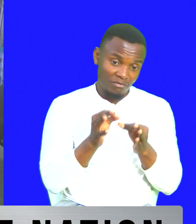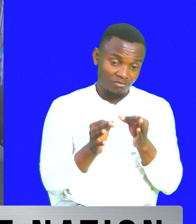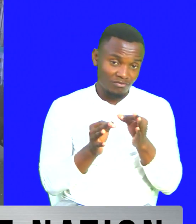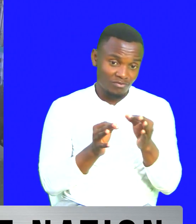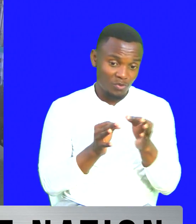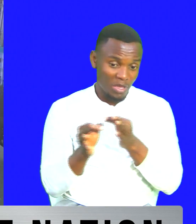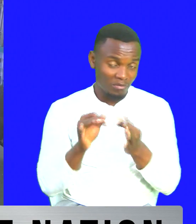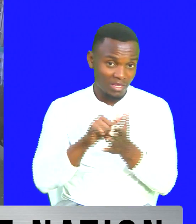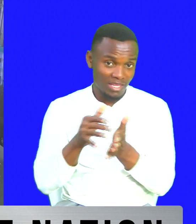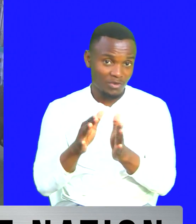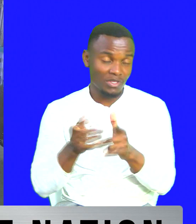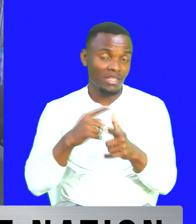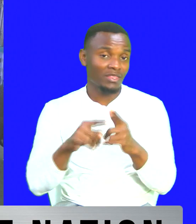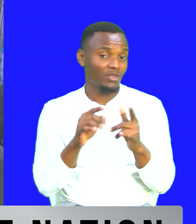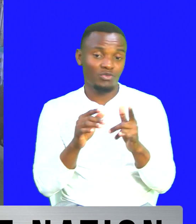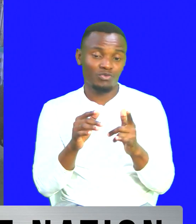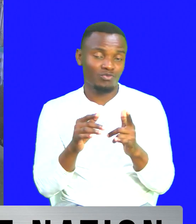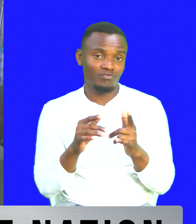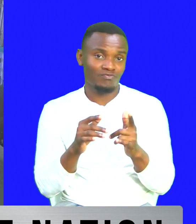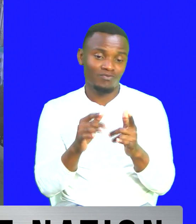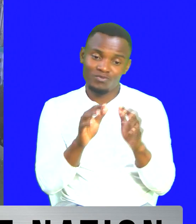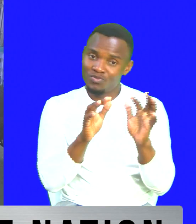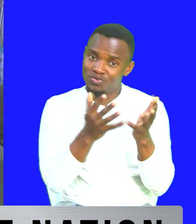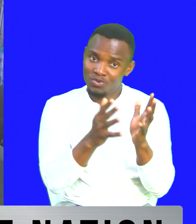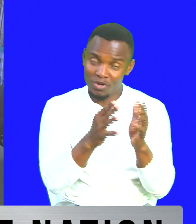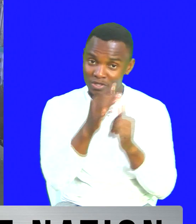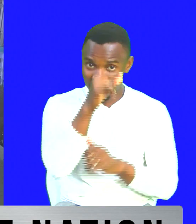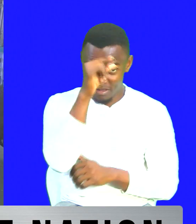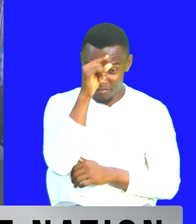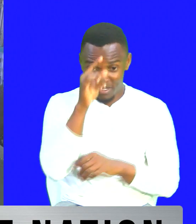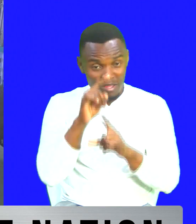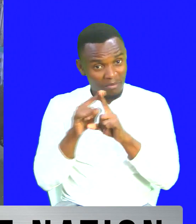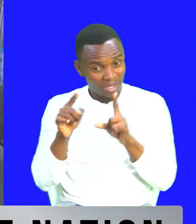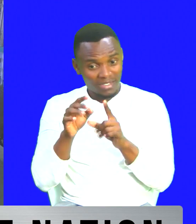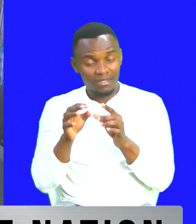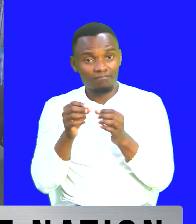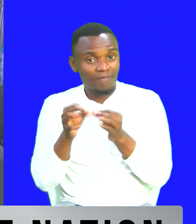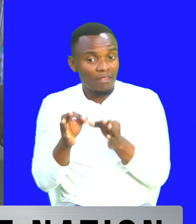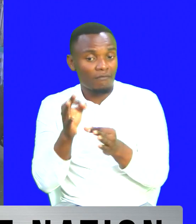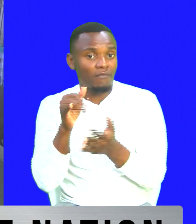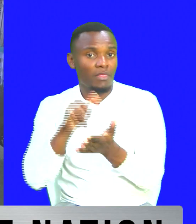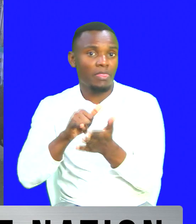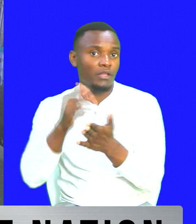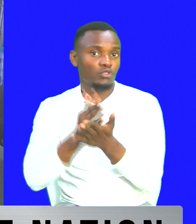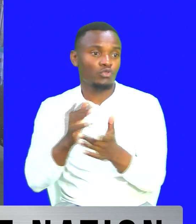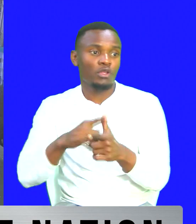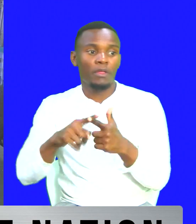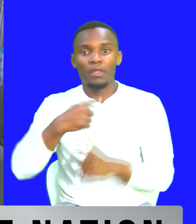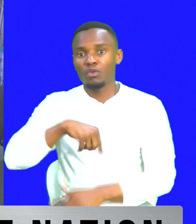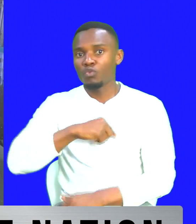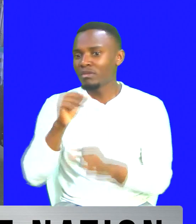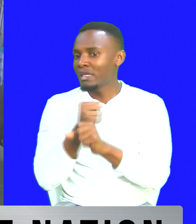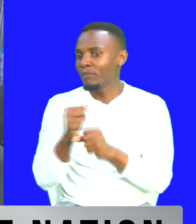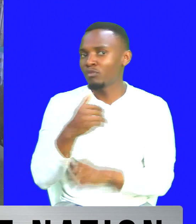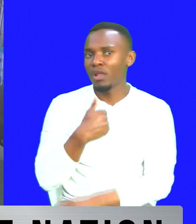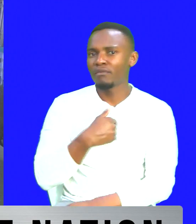of credit. Well, if that is the case, we wouldn't be having, you remember the other time we